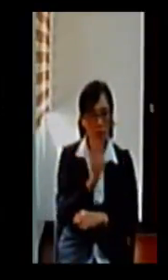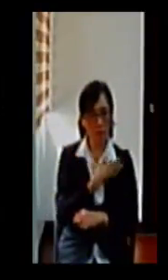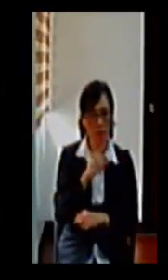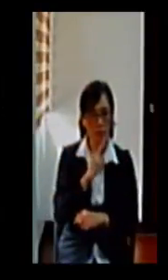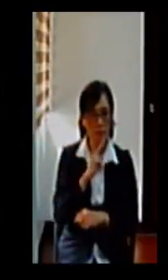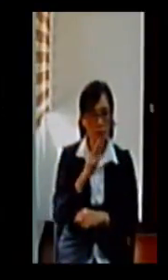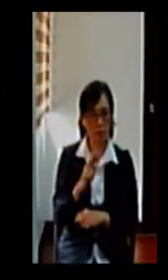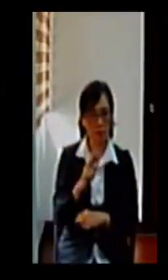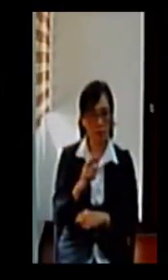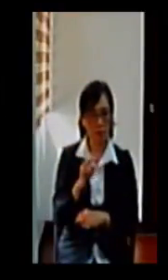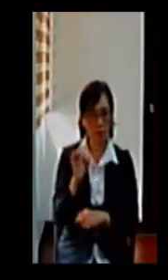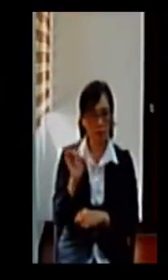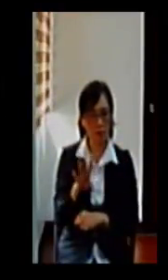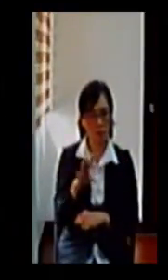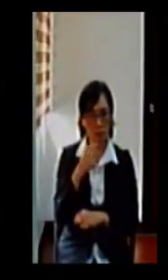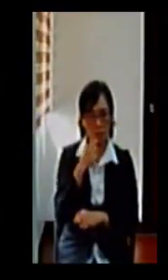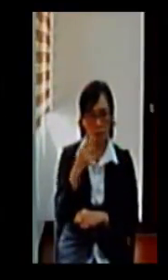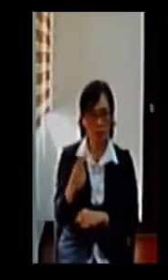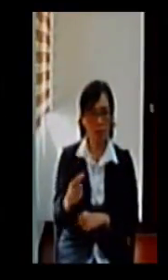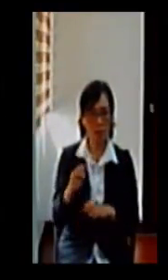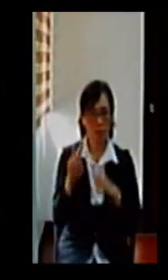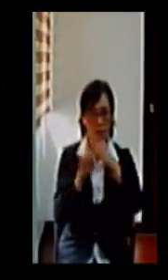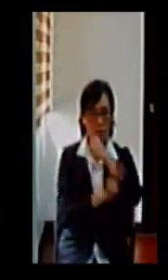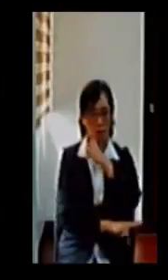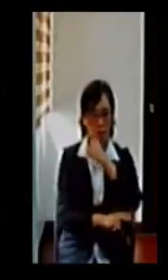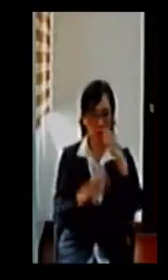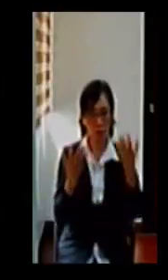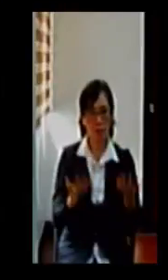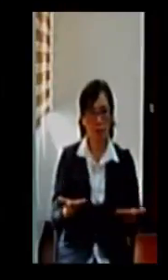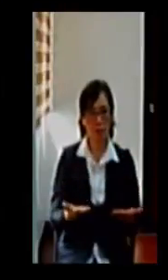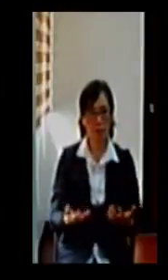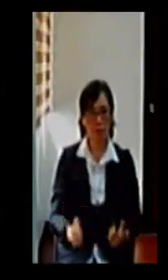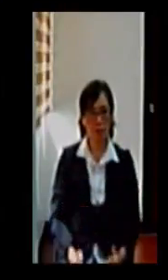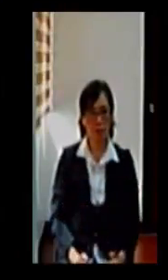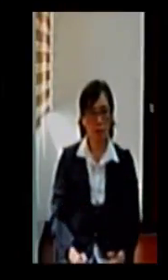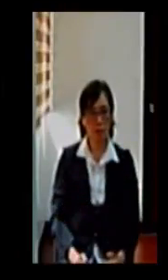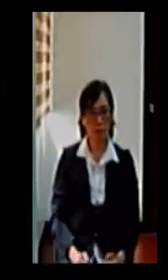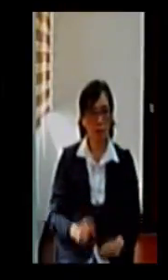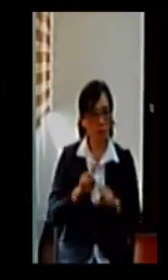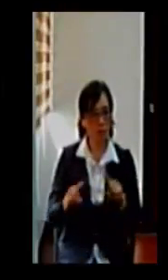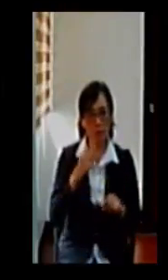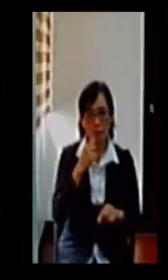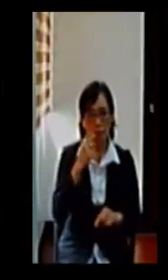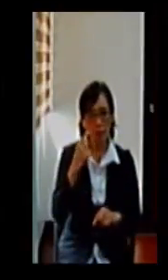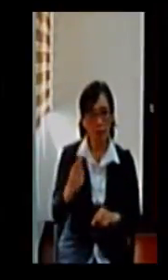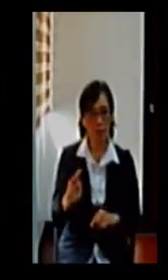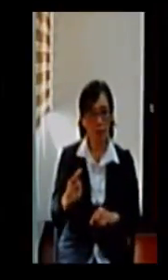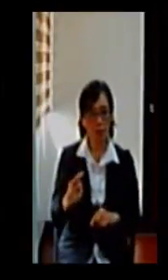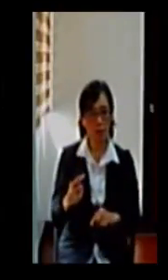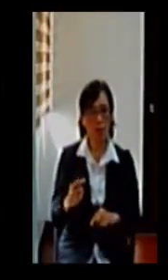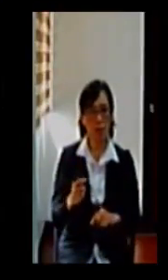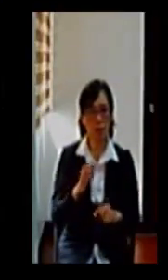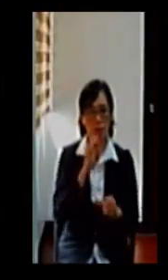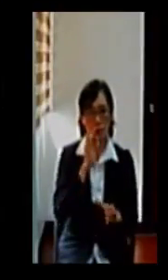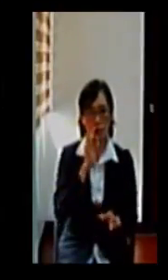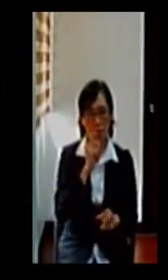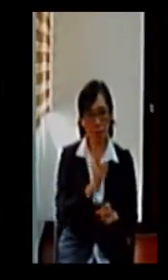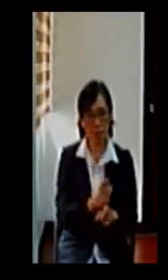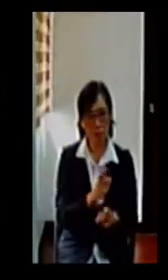say this, but we are the victims here, I think. But you were saying, and you were actually talking